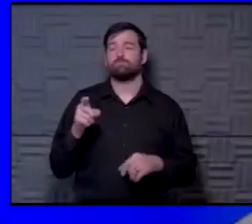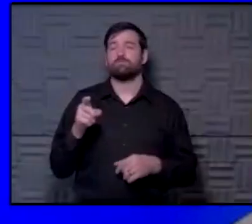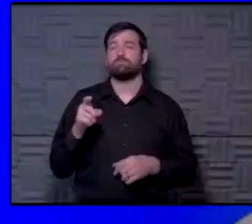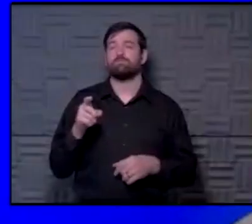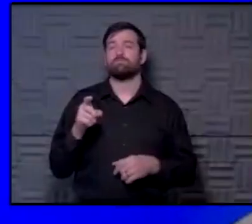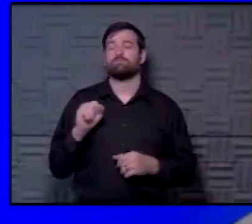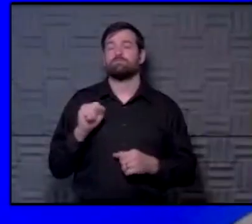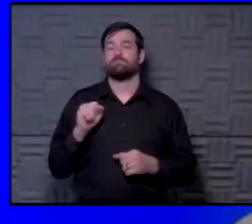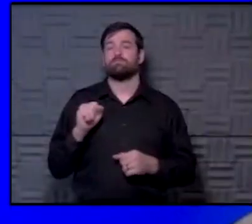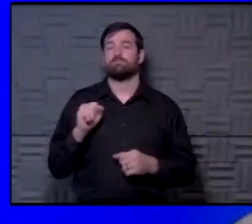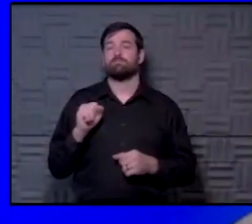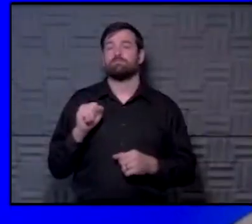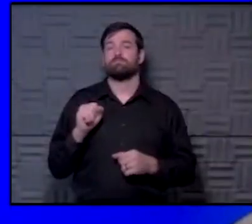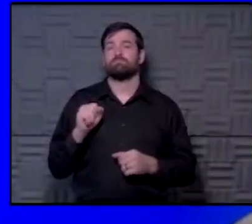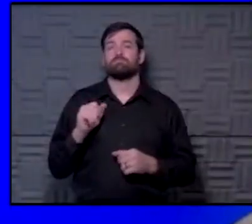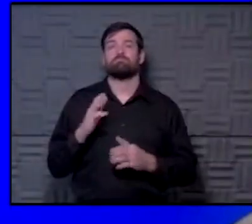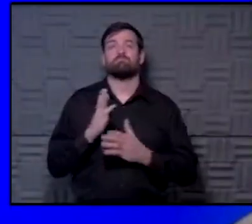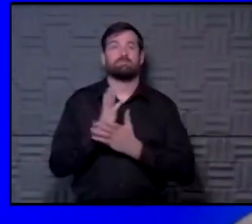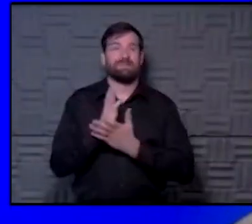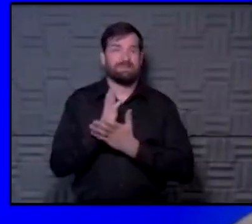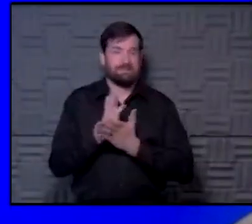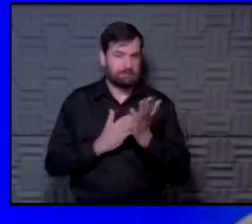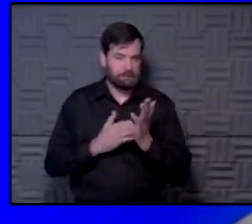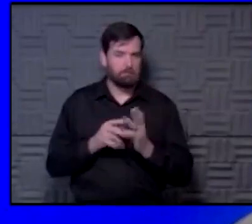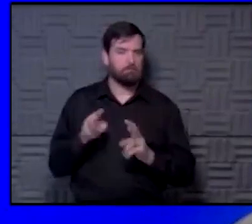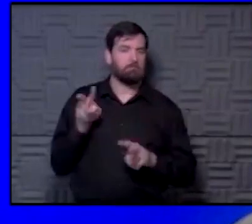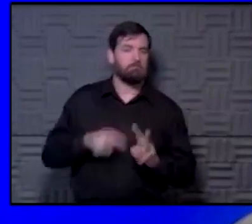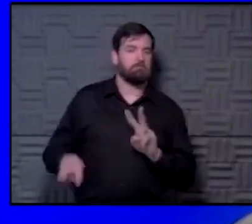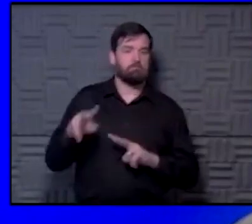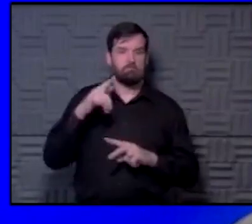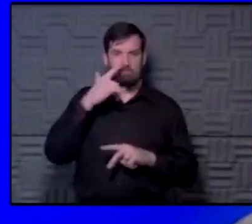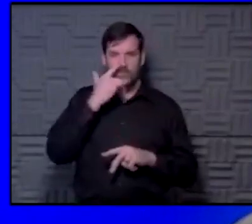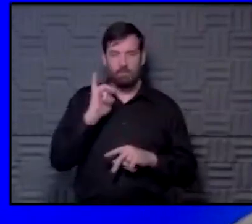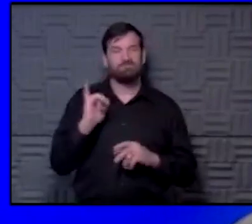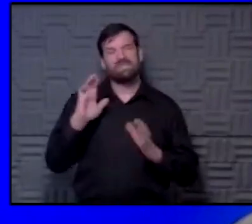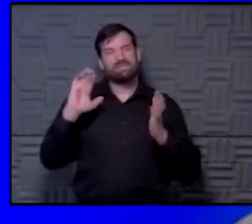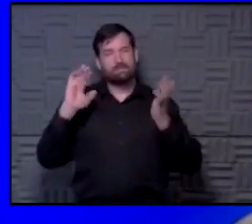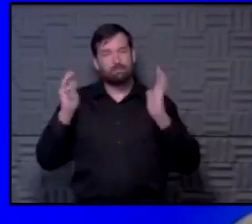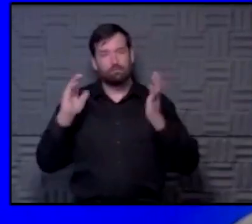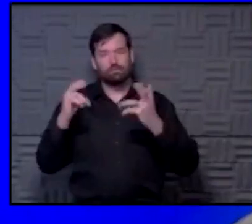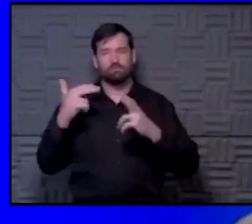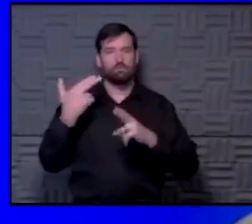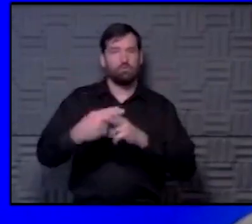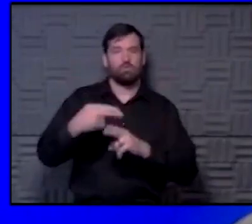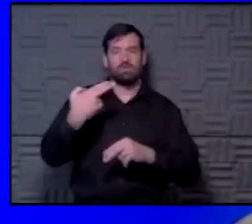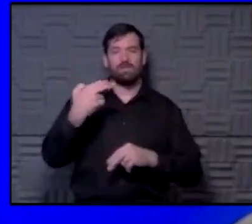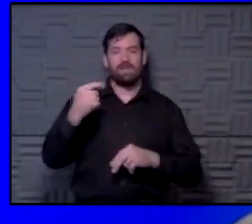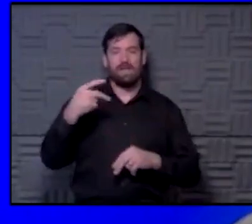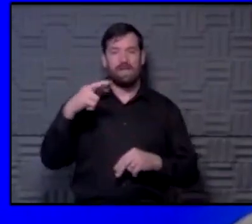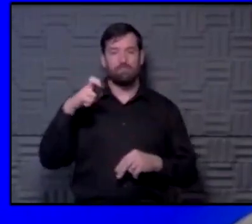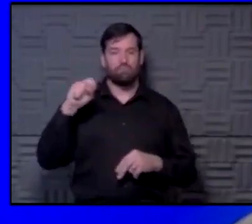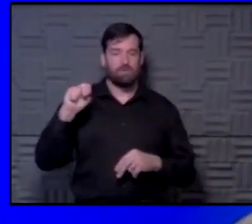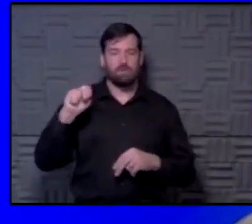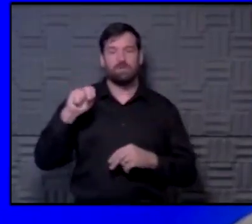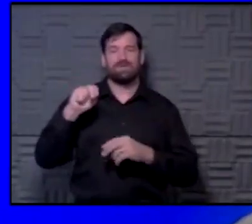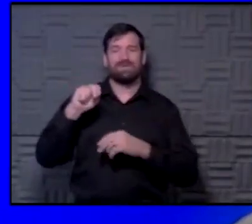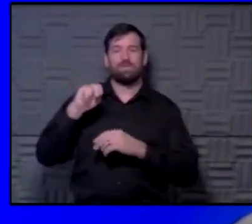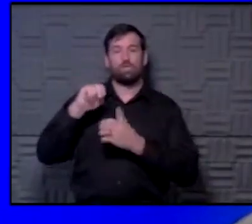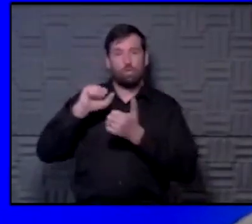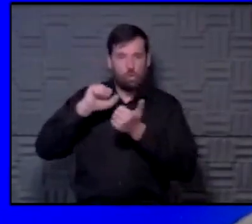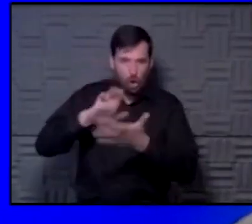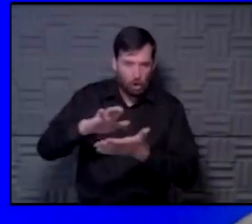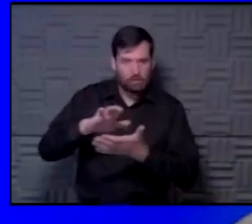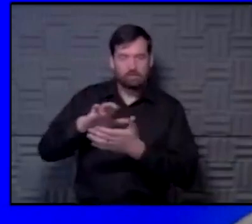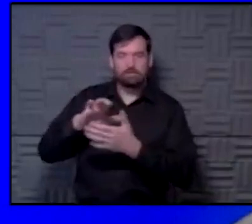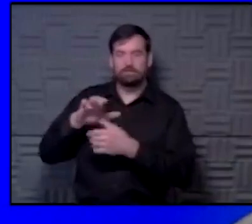some indication that it is it's similar to what we call heparin-induced thrombocytopenia, where when you're